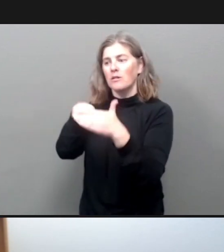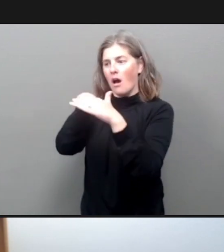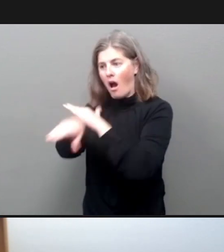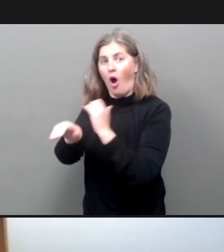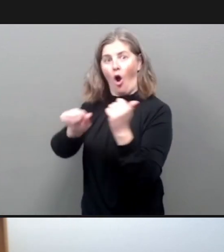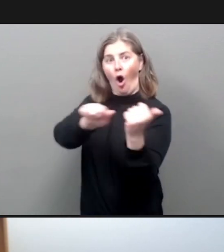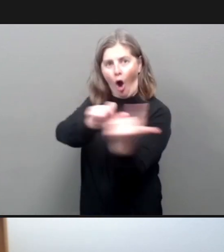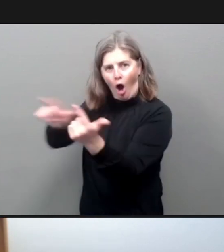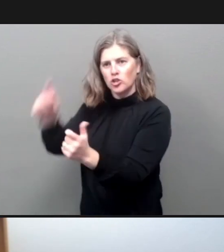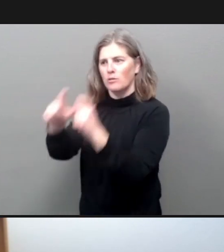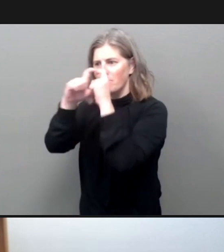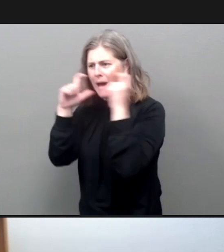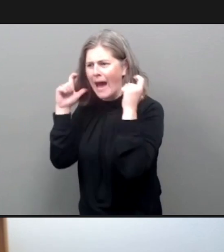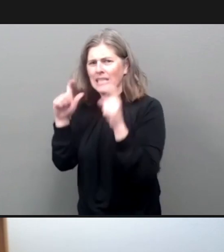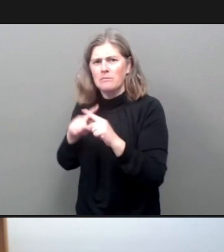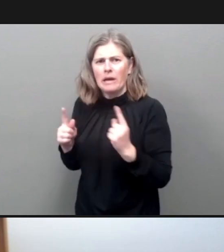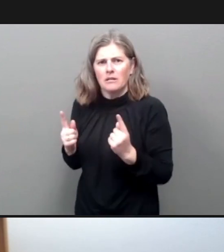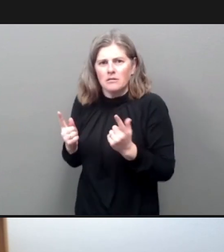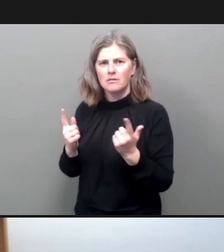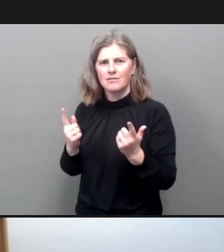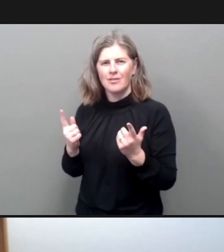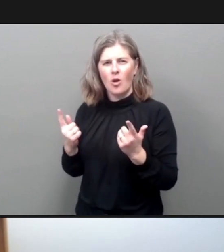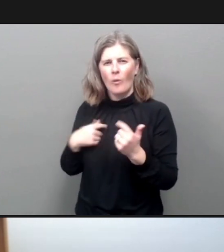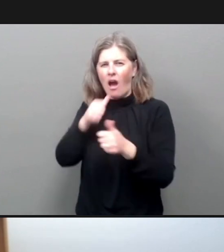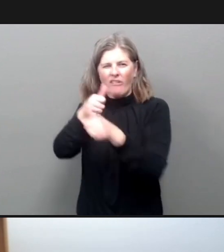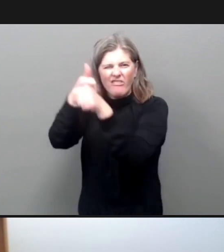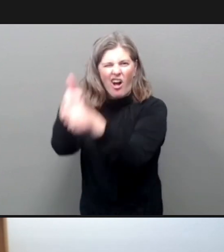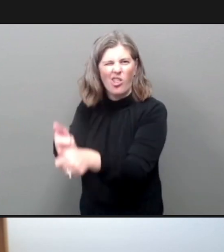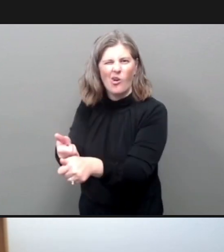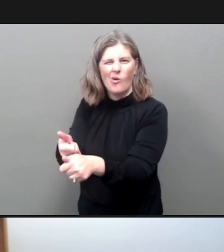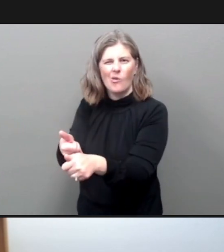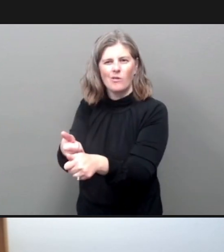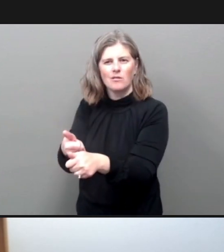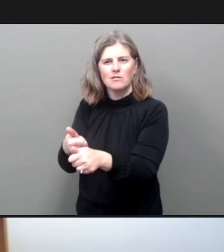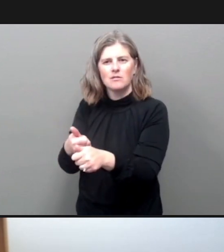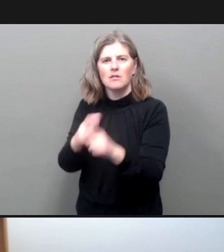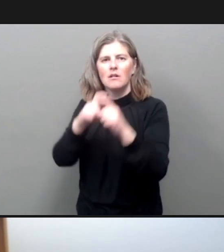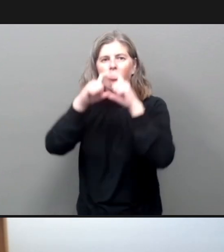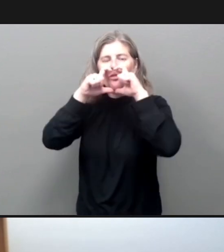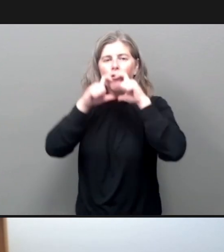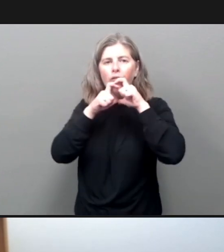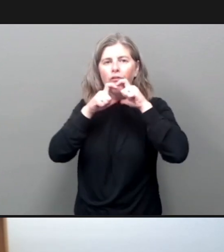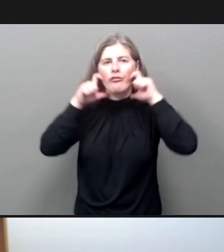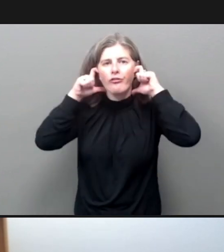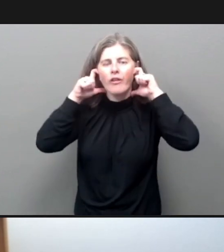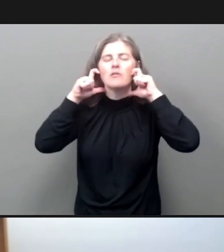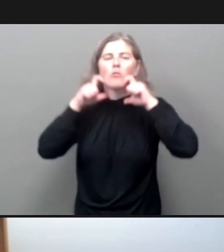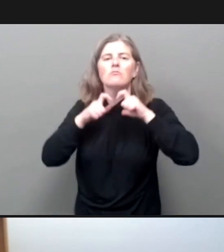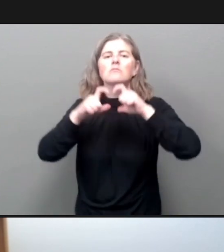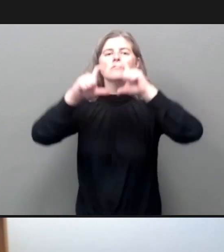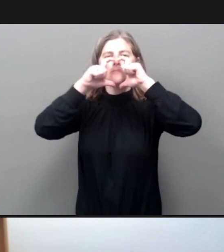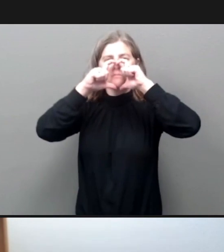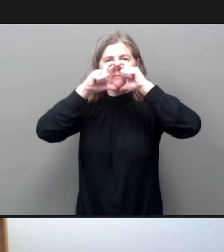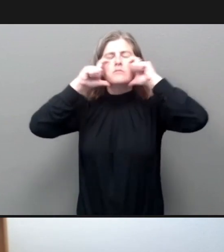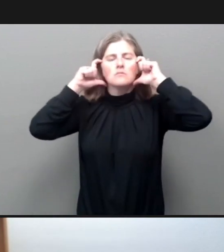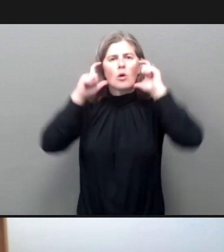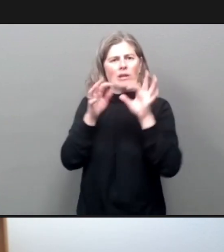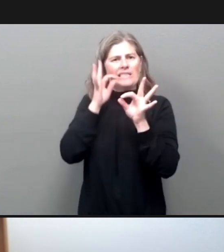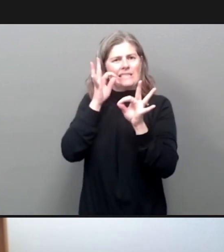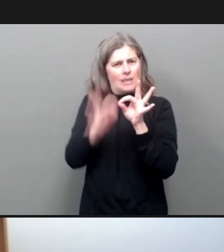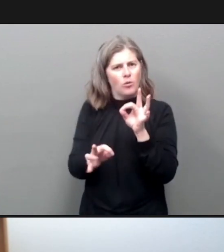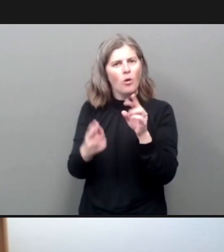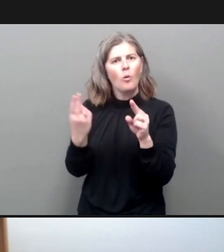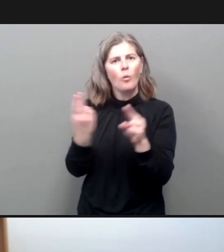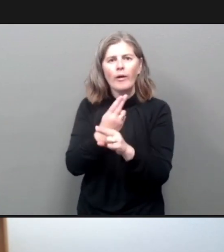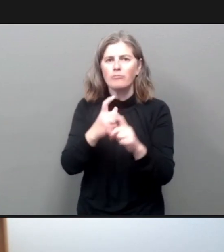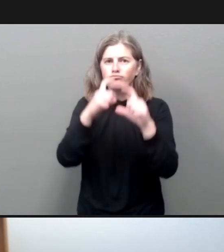like that I don't really, that we don't do the chin protector thing anymore. So I think it's just simple wearing a tight fitting mask